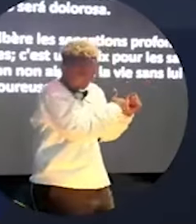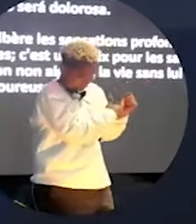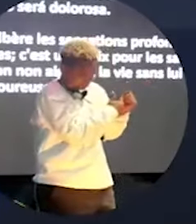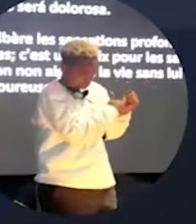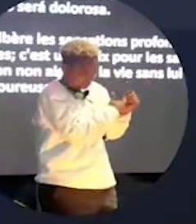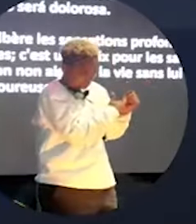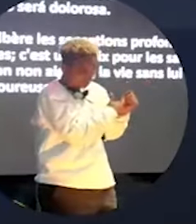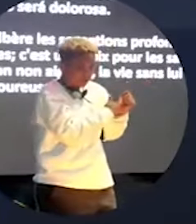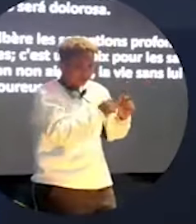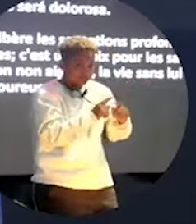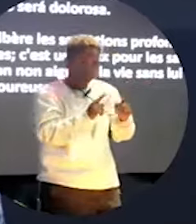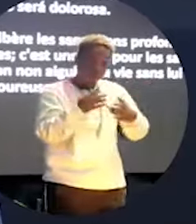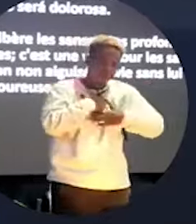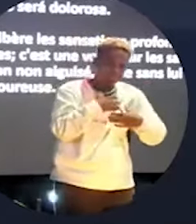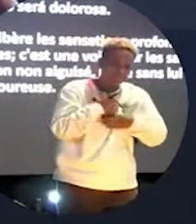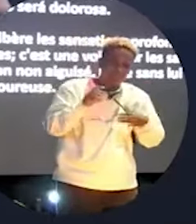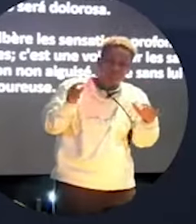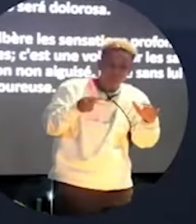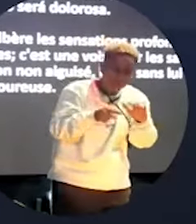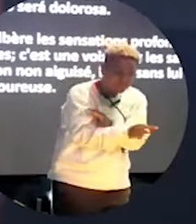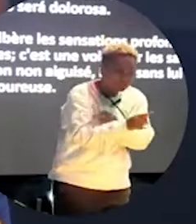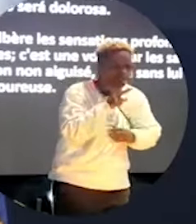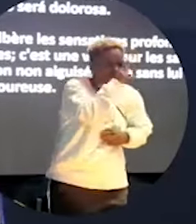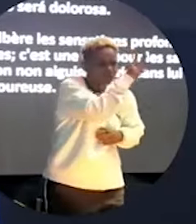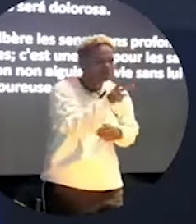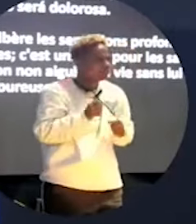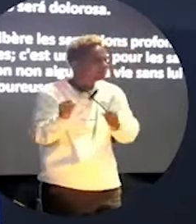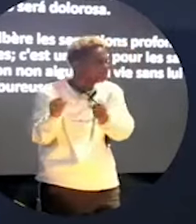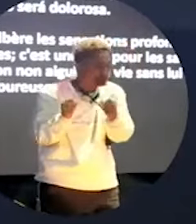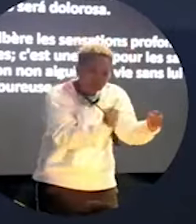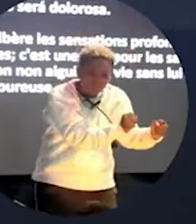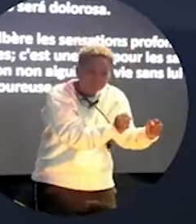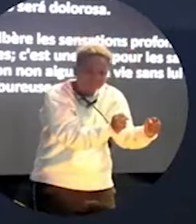deep sensations and strength to the feeble.